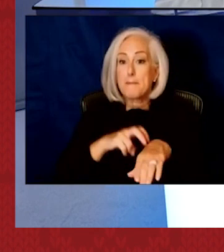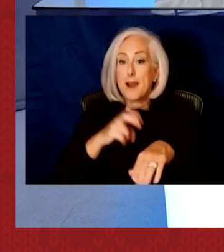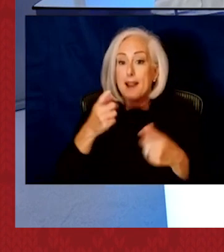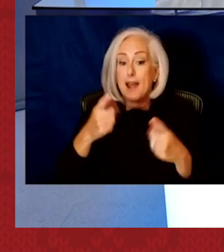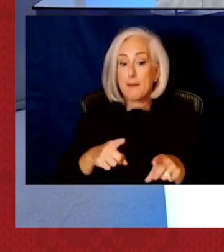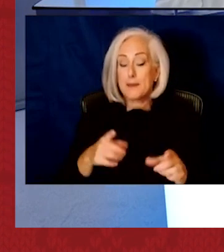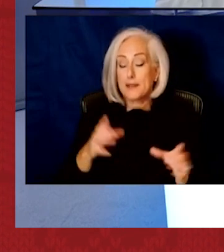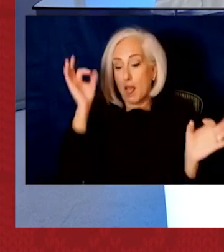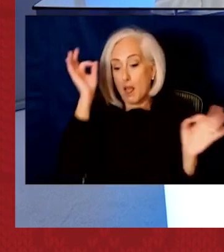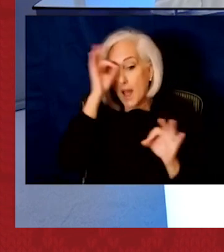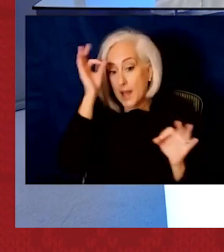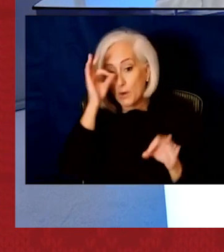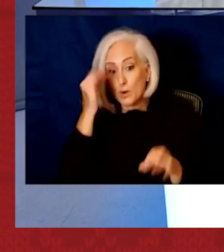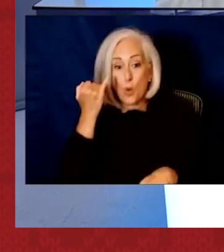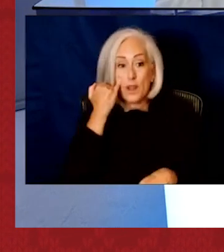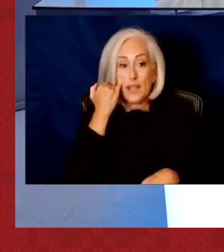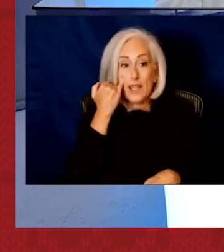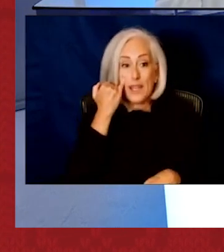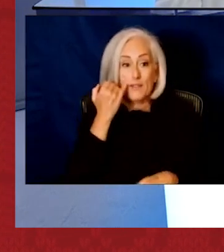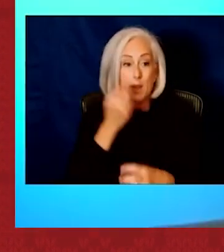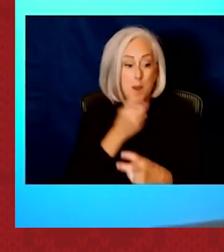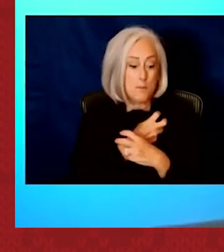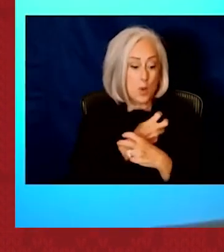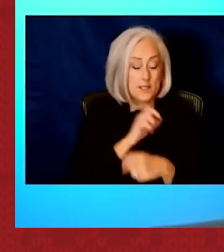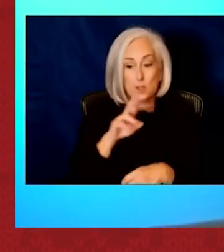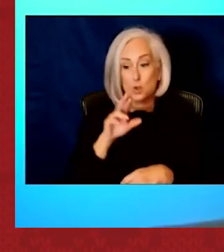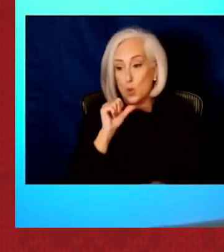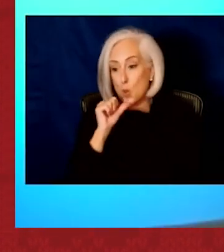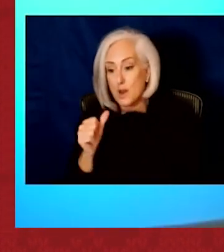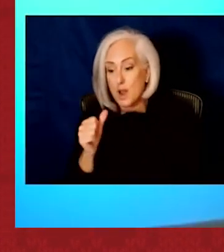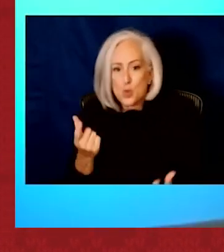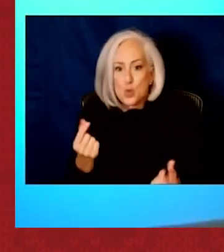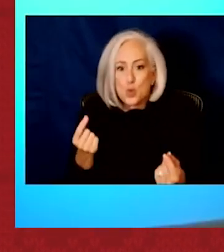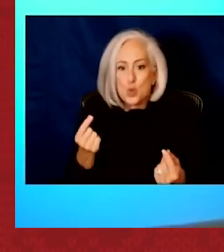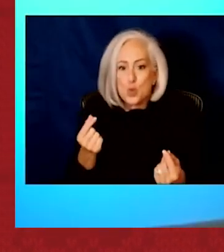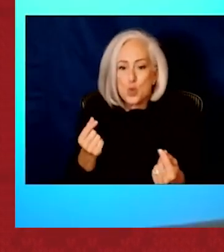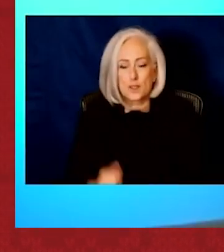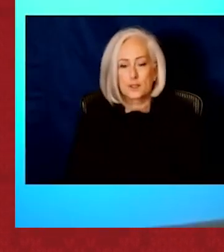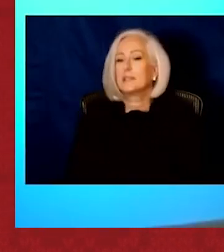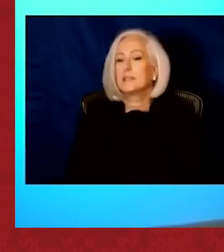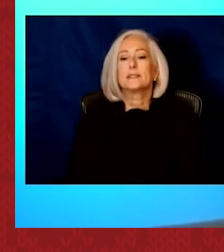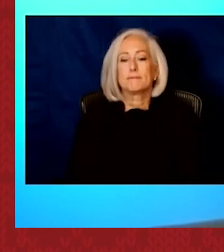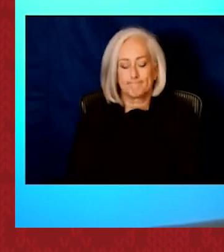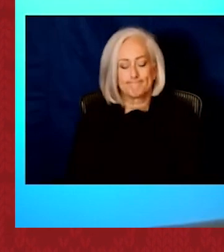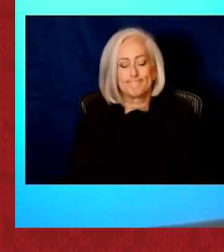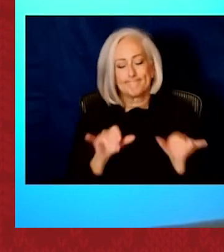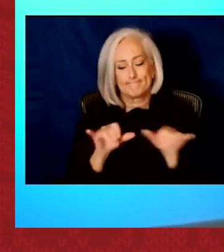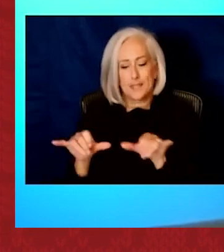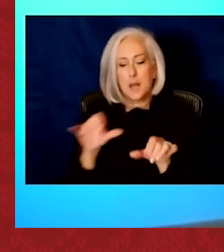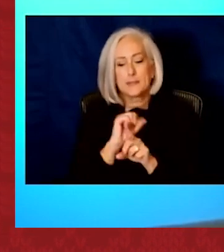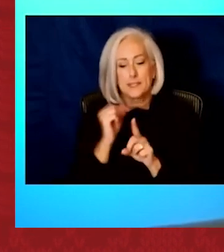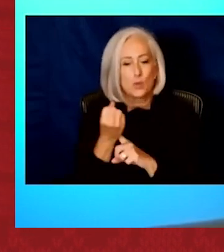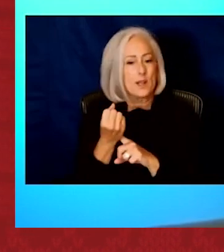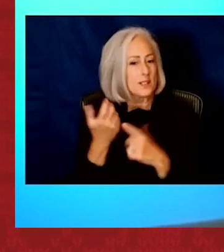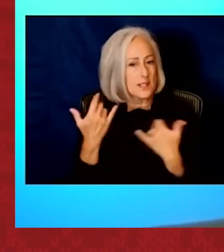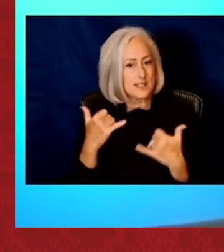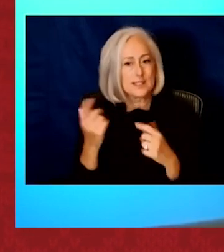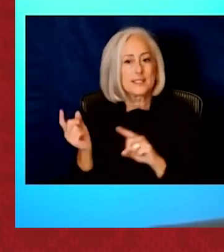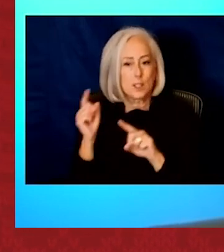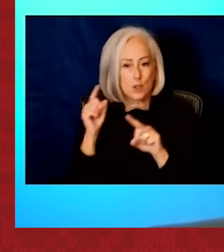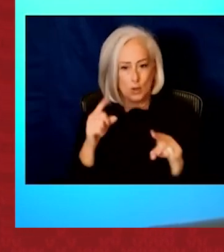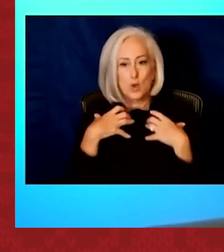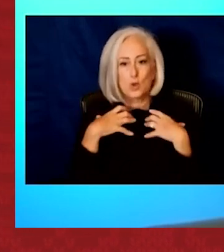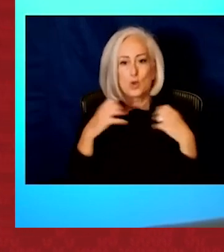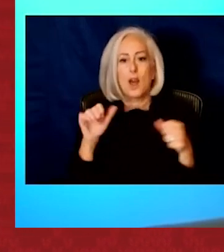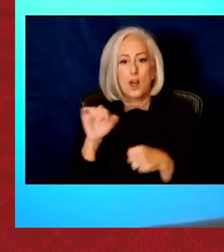do? That's a very common situation. We still recommend you go to the healthcare facility. What they'll do there is they'll observe